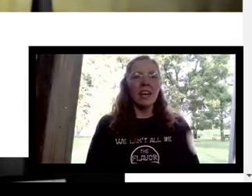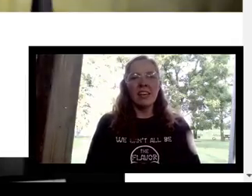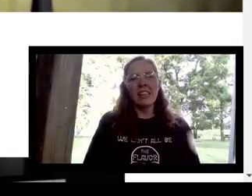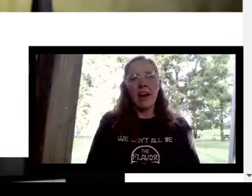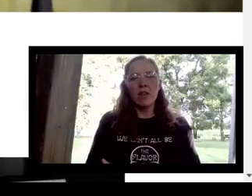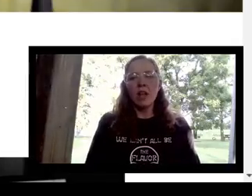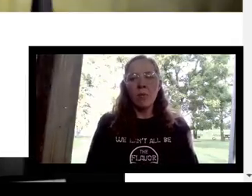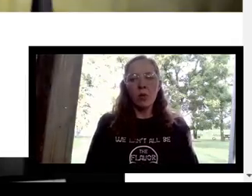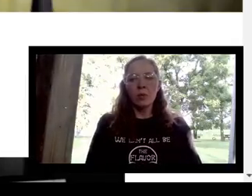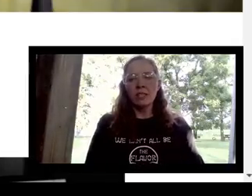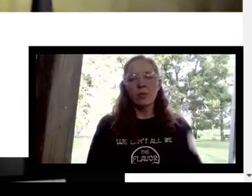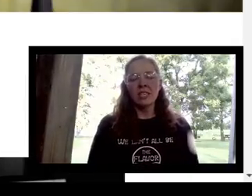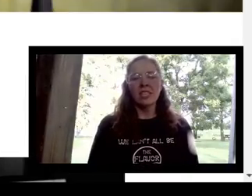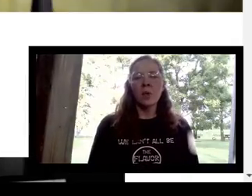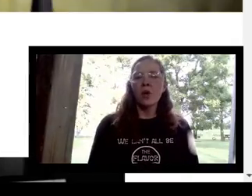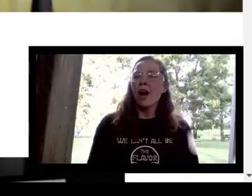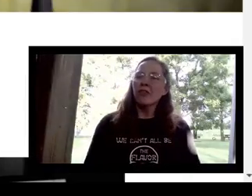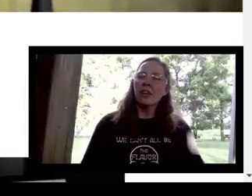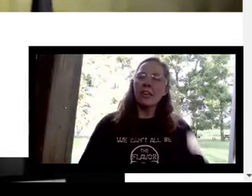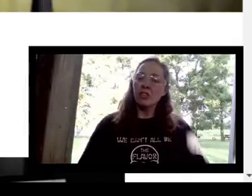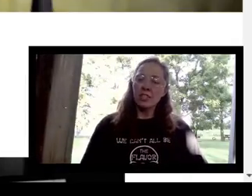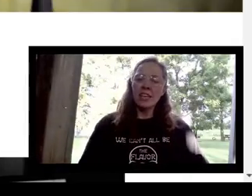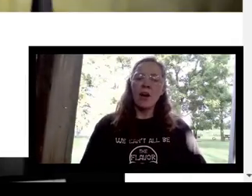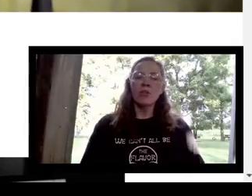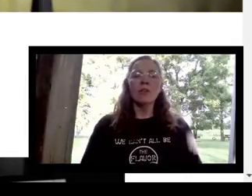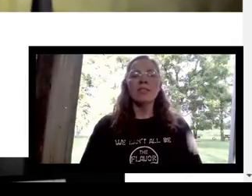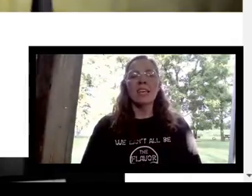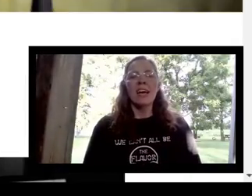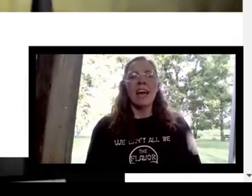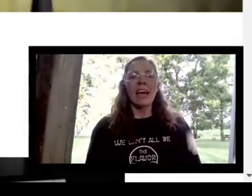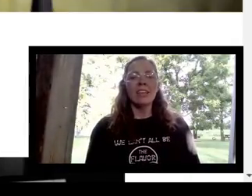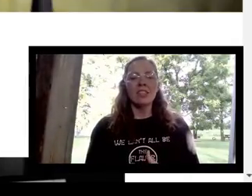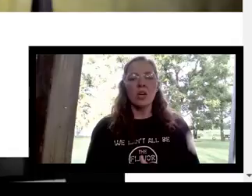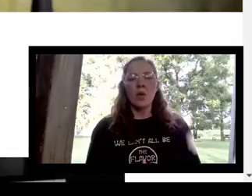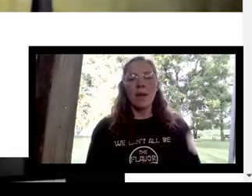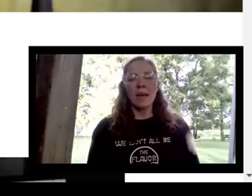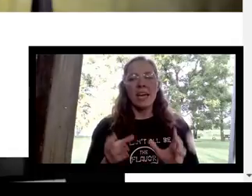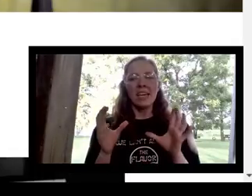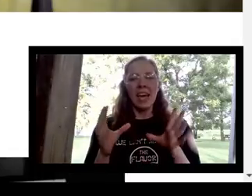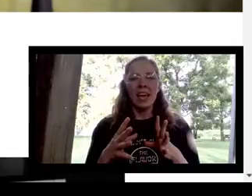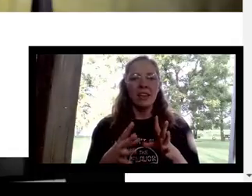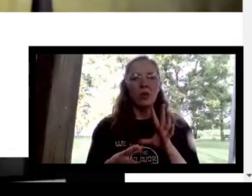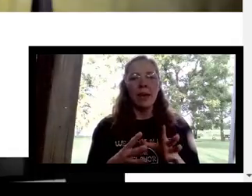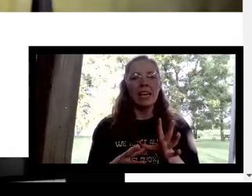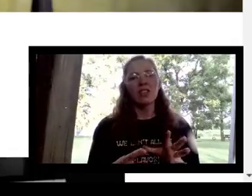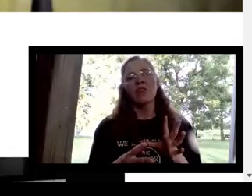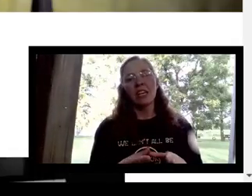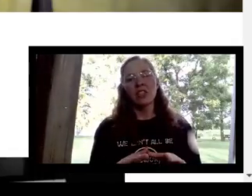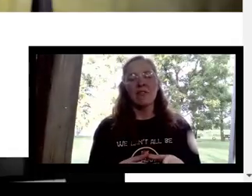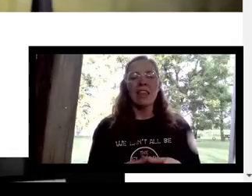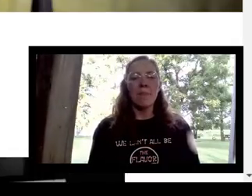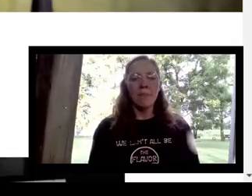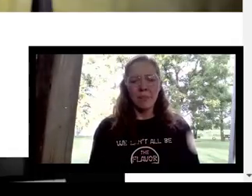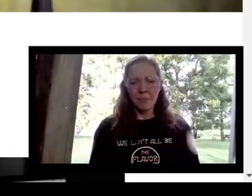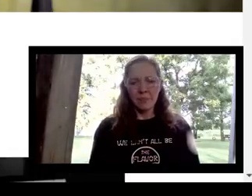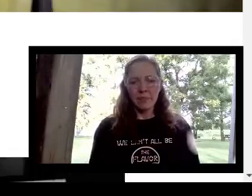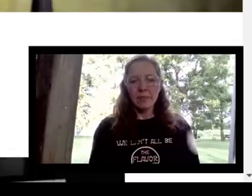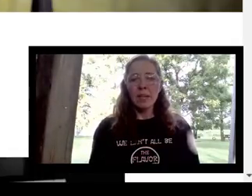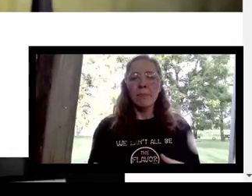that we technically have a lot more resources than we're offering than just the downloads. And so I made a little page for each of